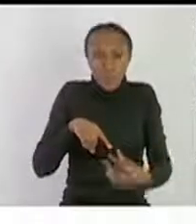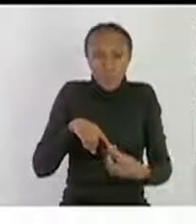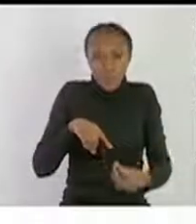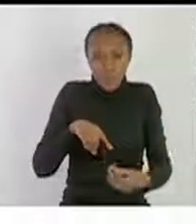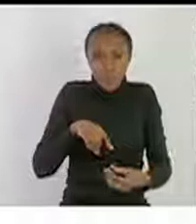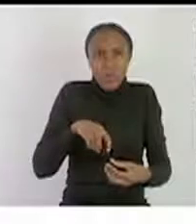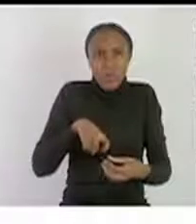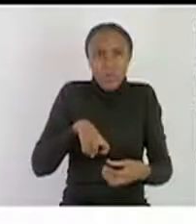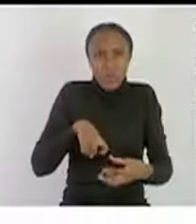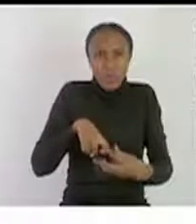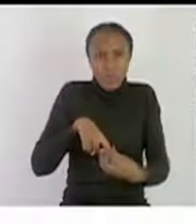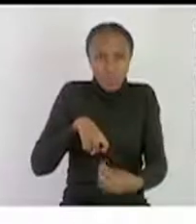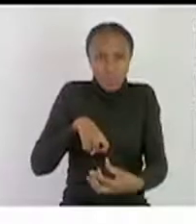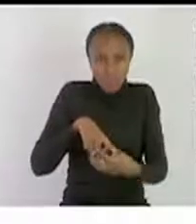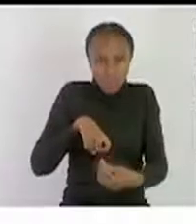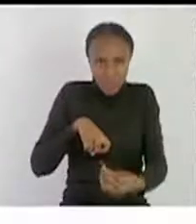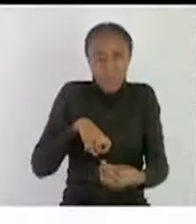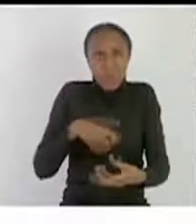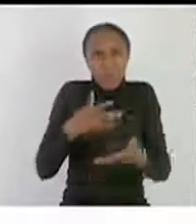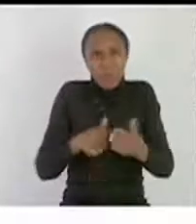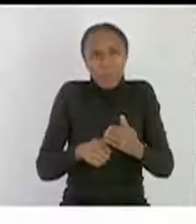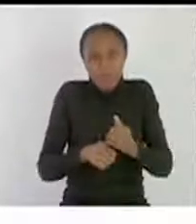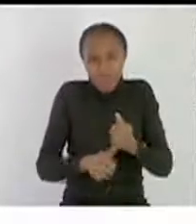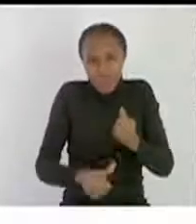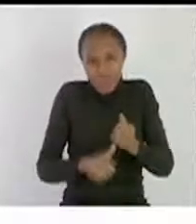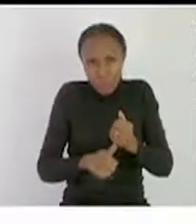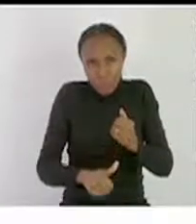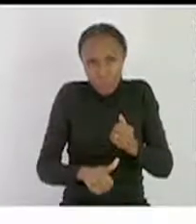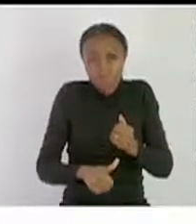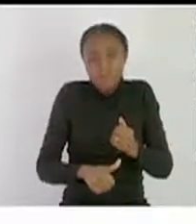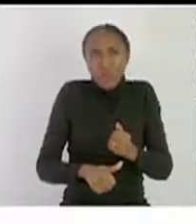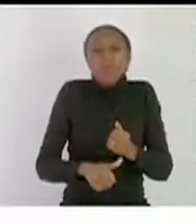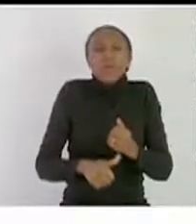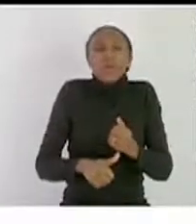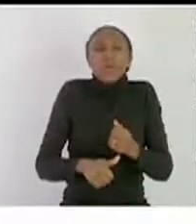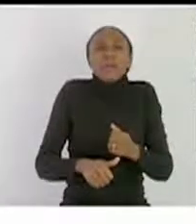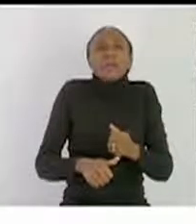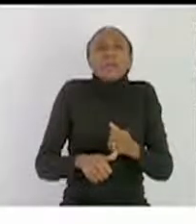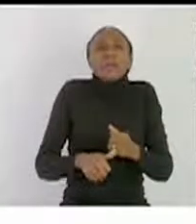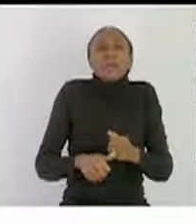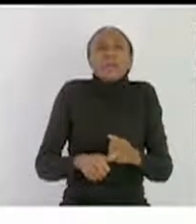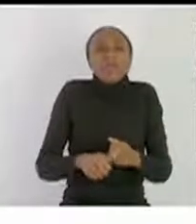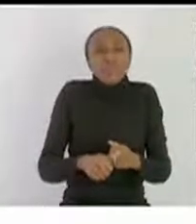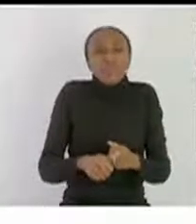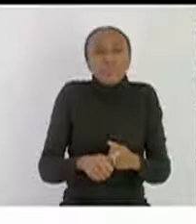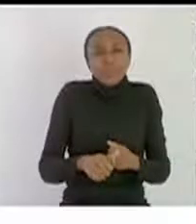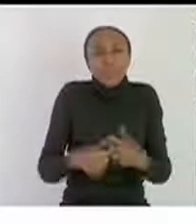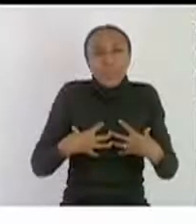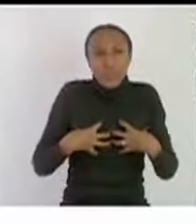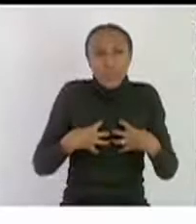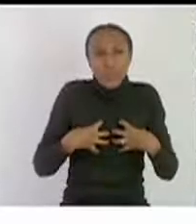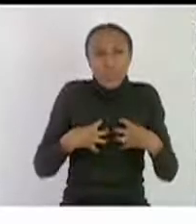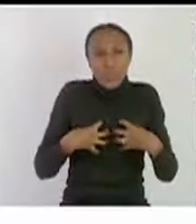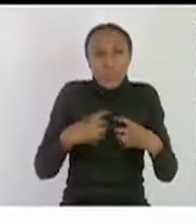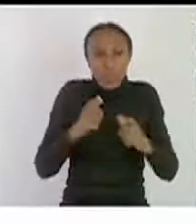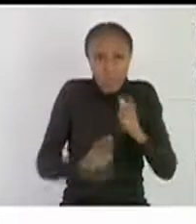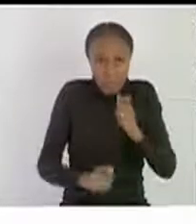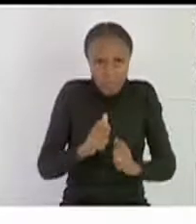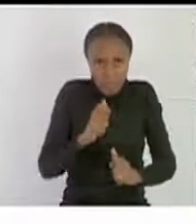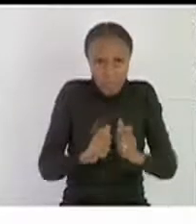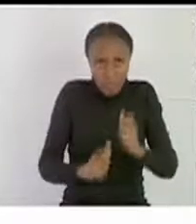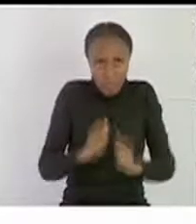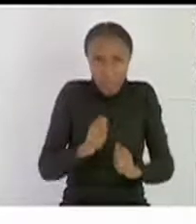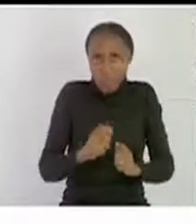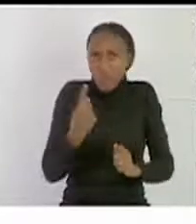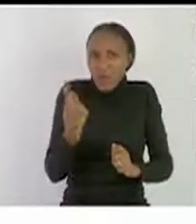fluids, rectal fluids, vaginal fluids, and breast milk.